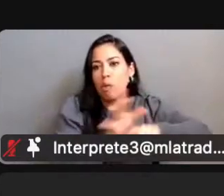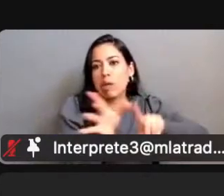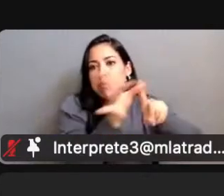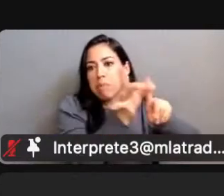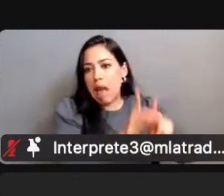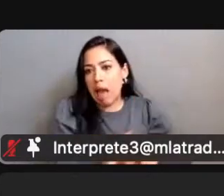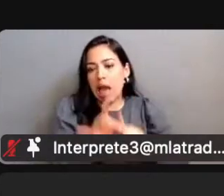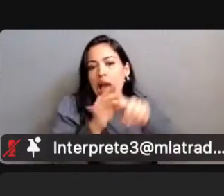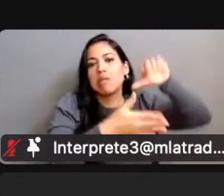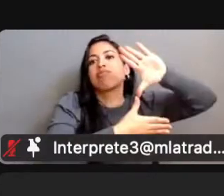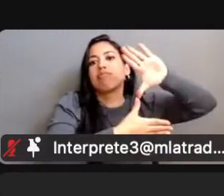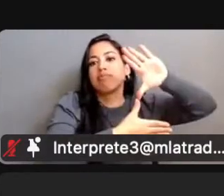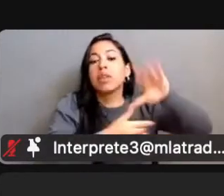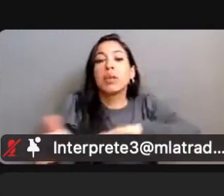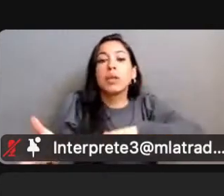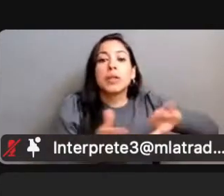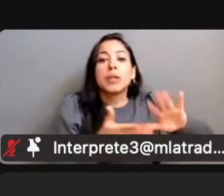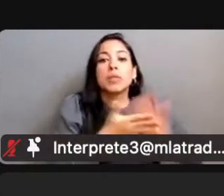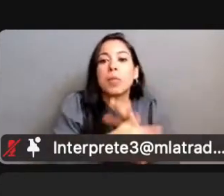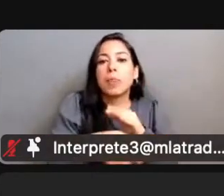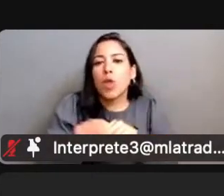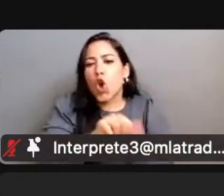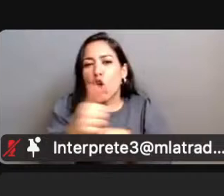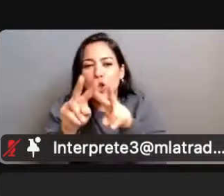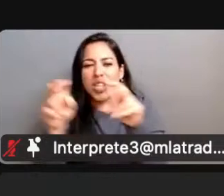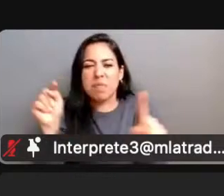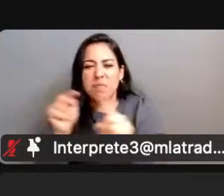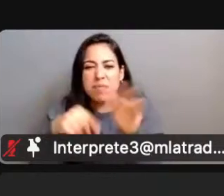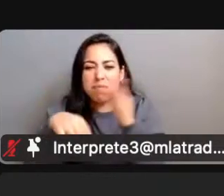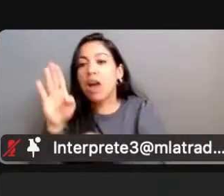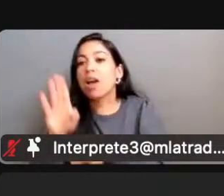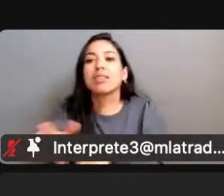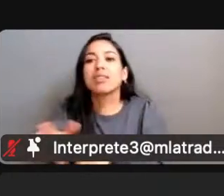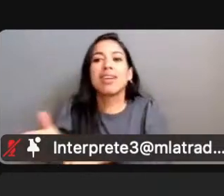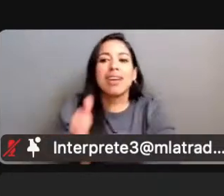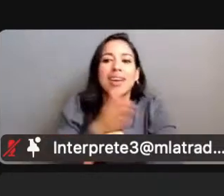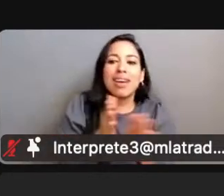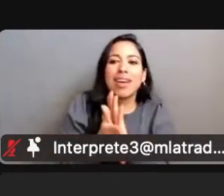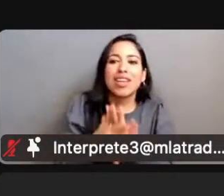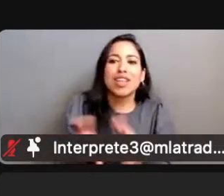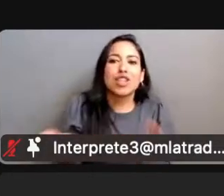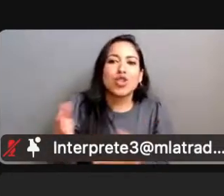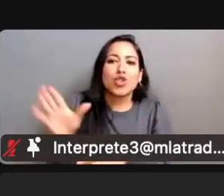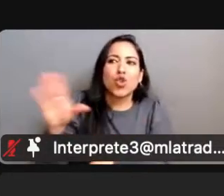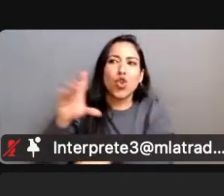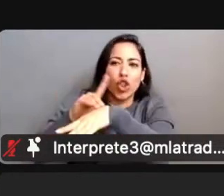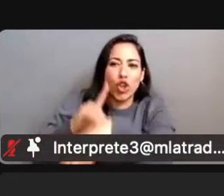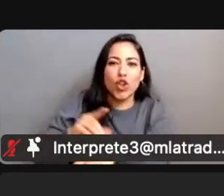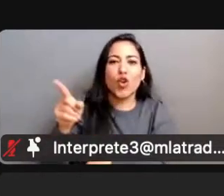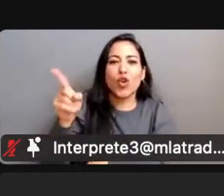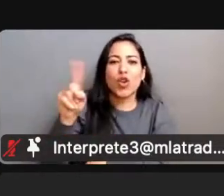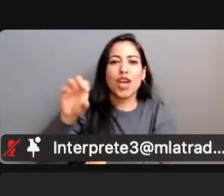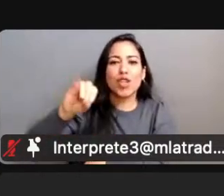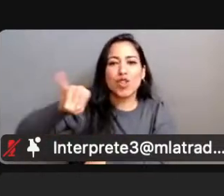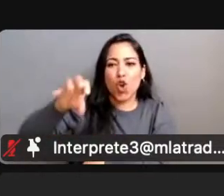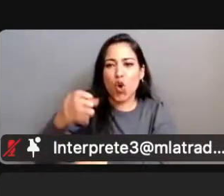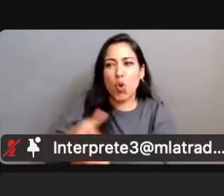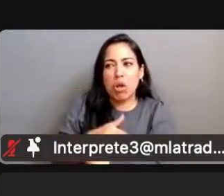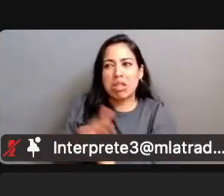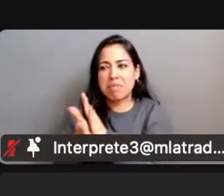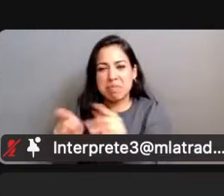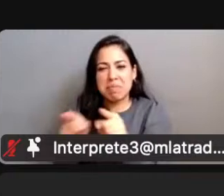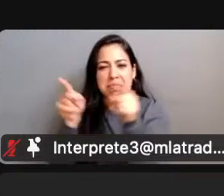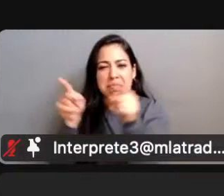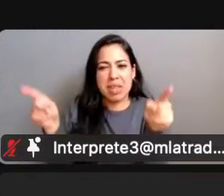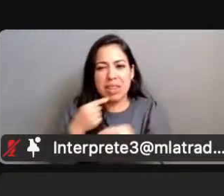Now I go directly to the matter of that Dr. Soho dealt